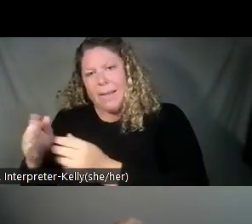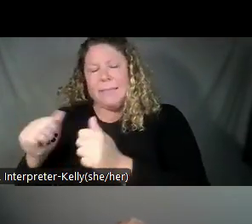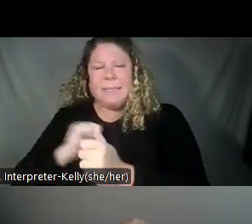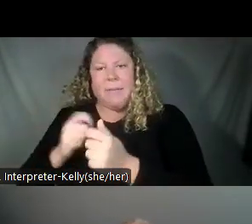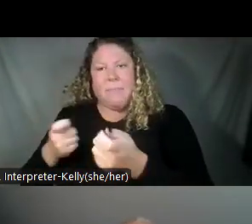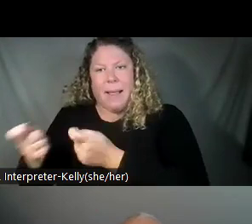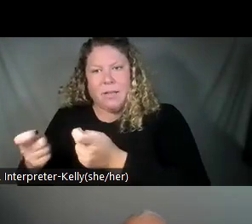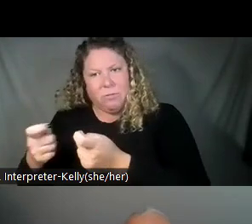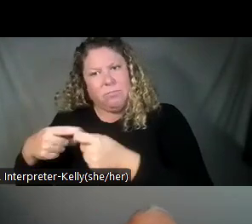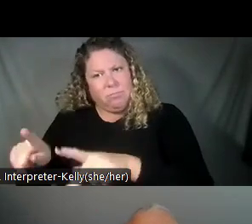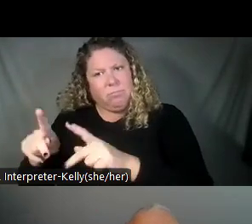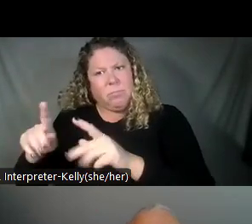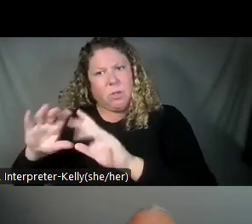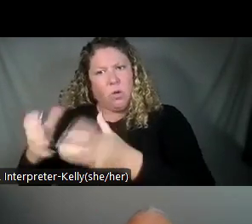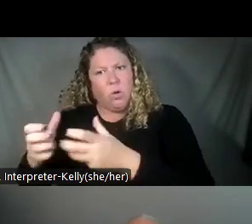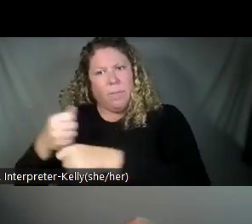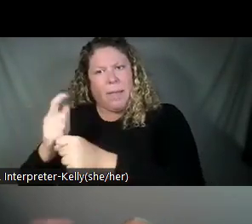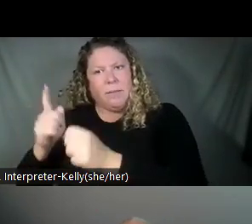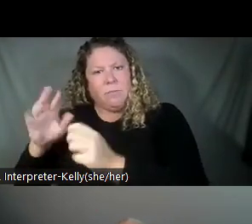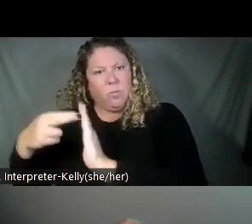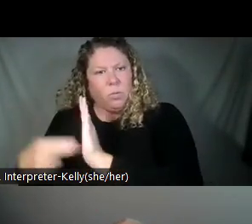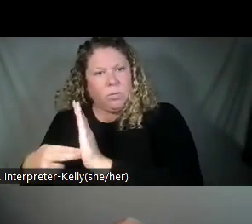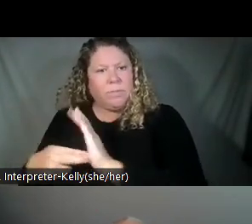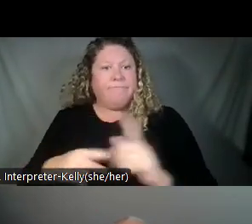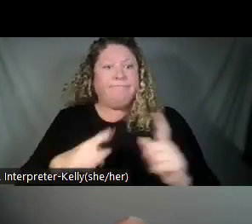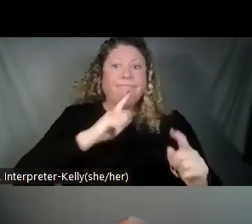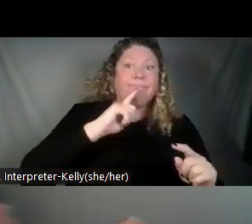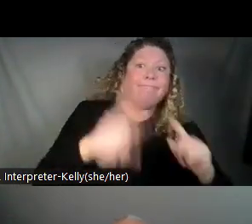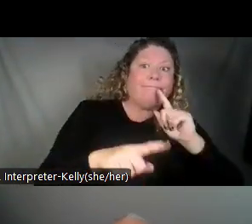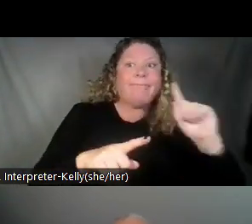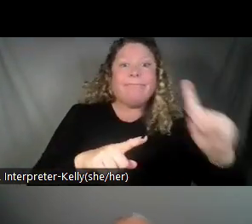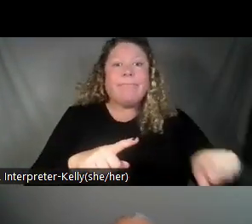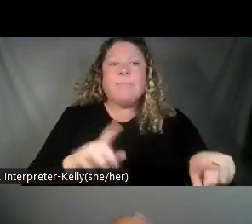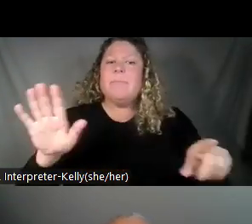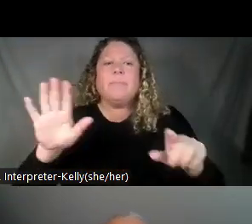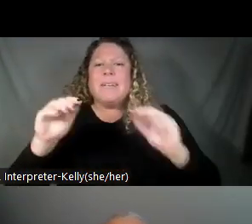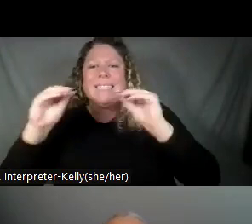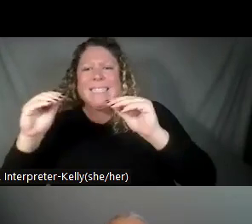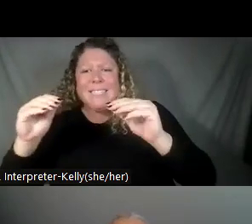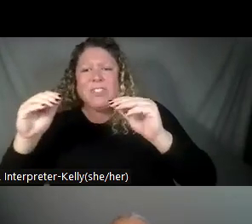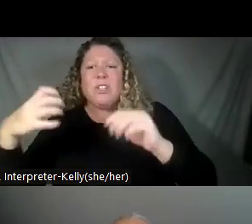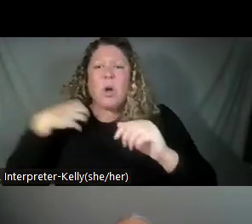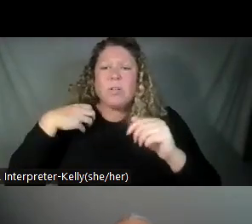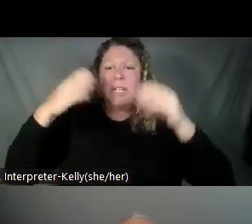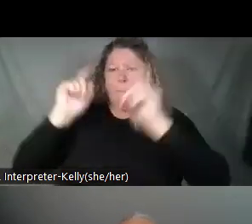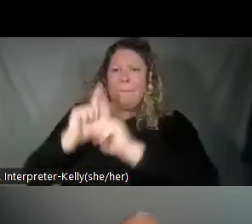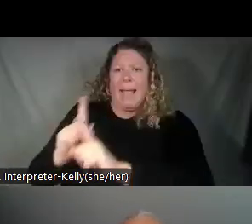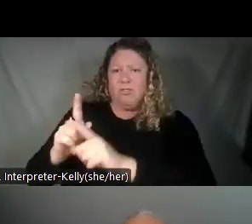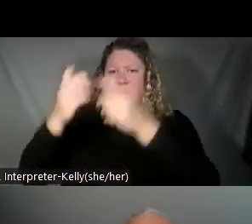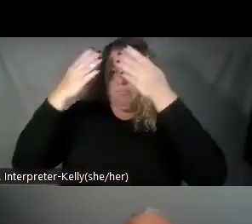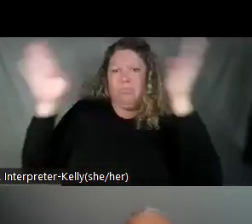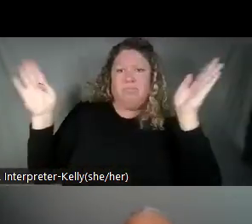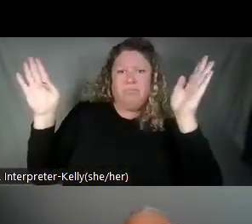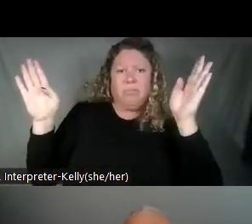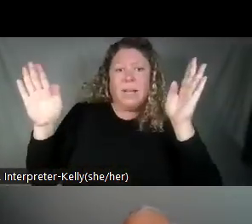rules, telling and directing to teaching, coaching, and mentoring, be open-minded about these things. And instead of